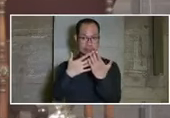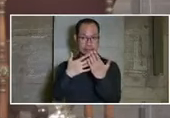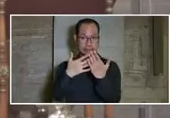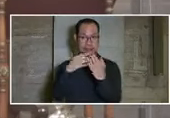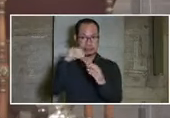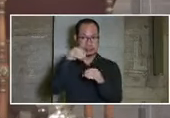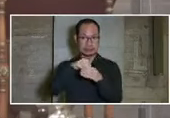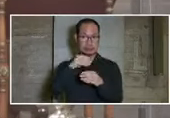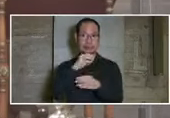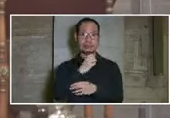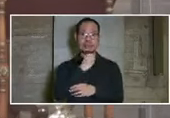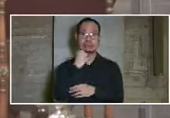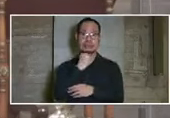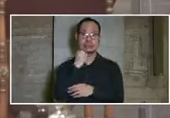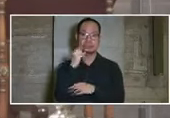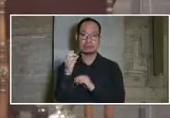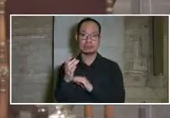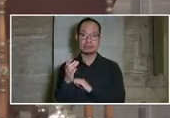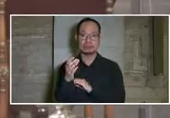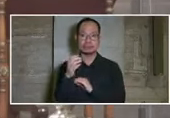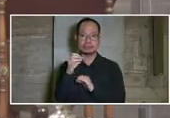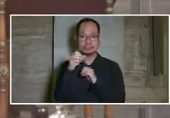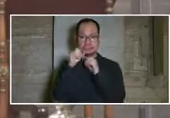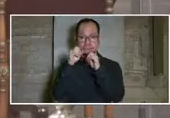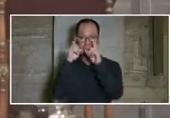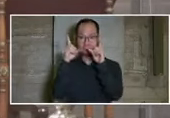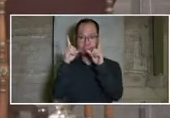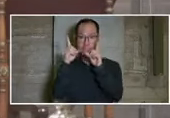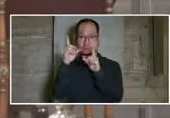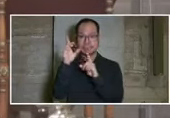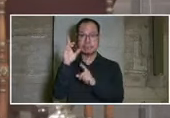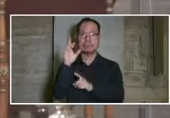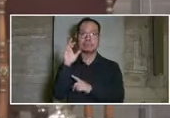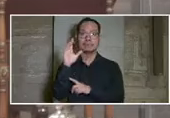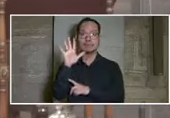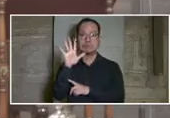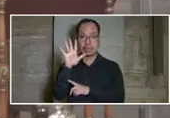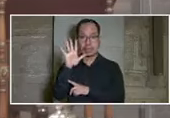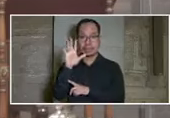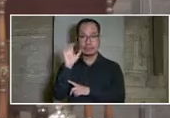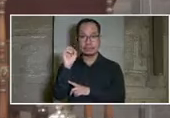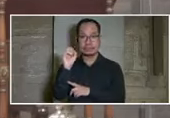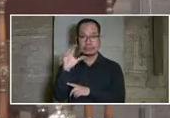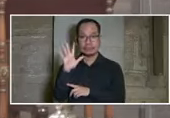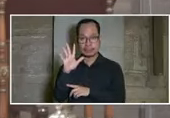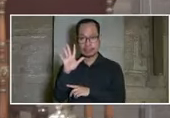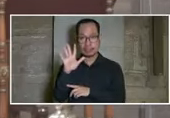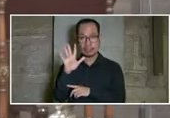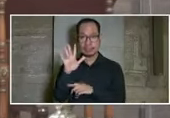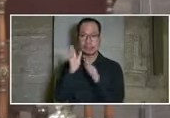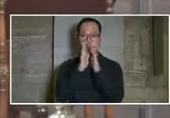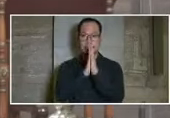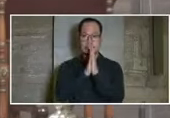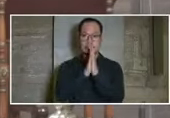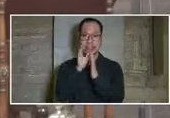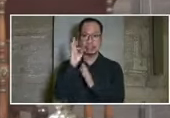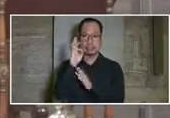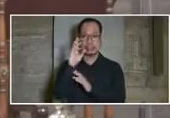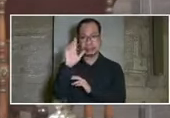seminaryo po, gigising kami ng alas 5:15, magdadasal ng alas 6:30,